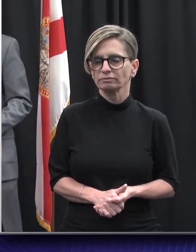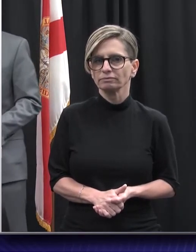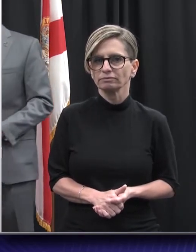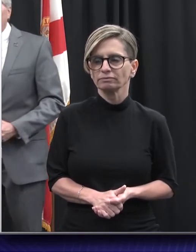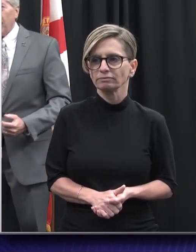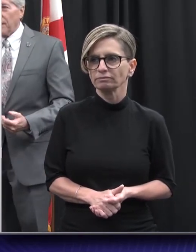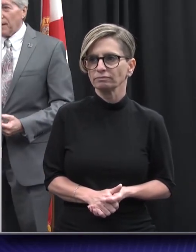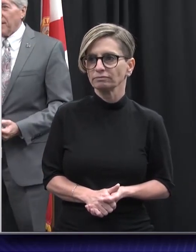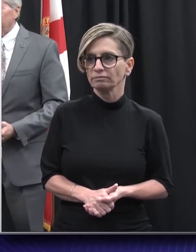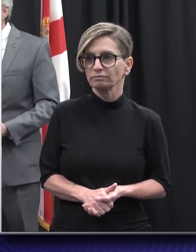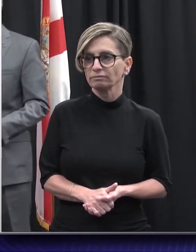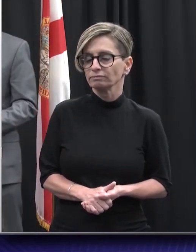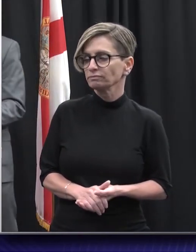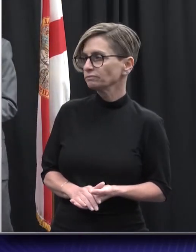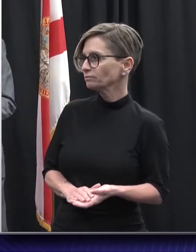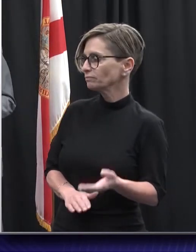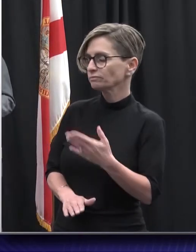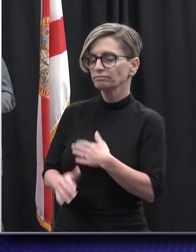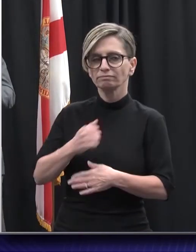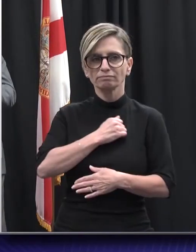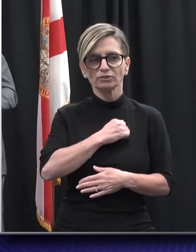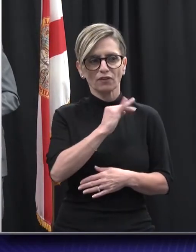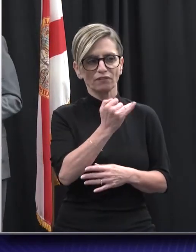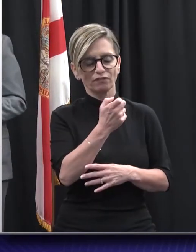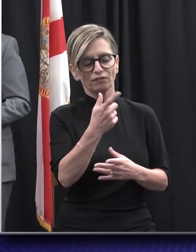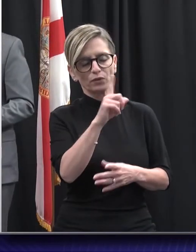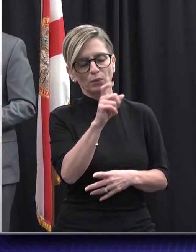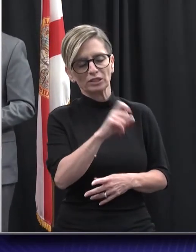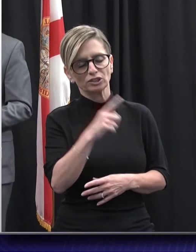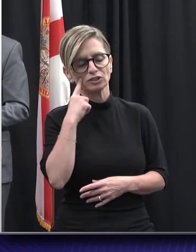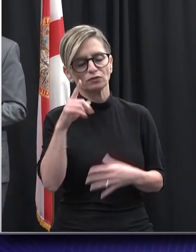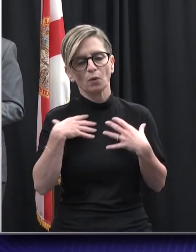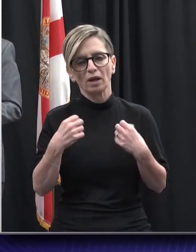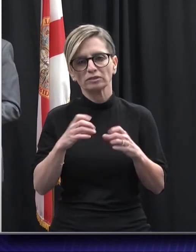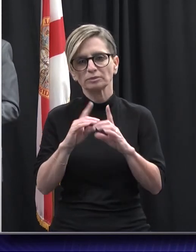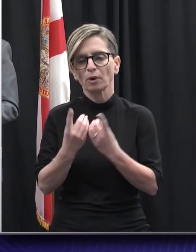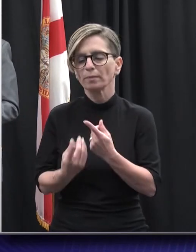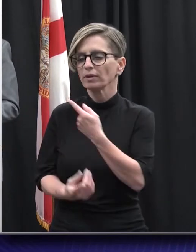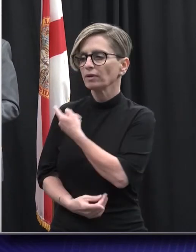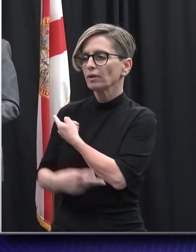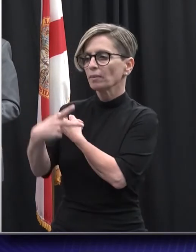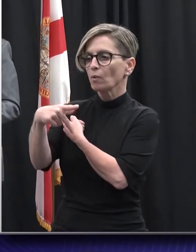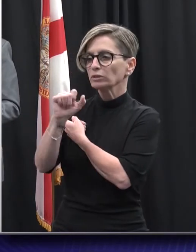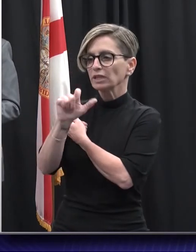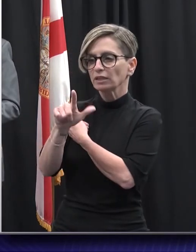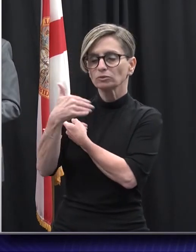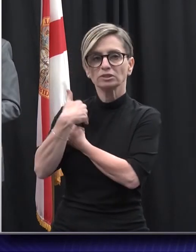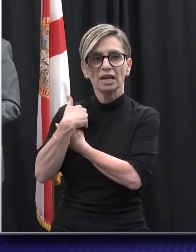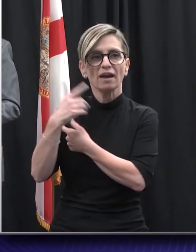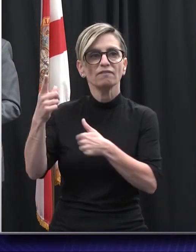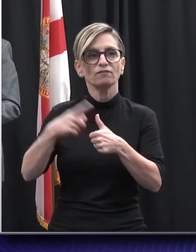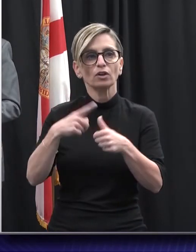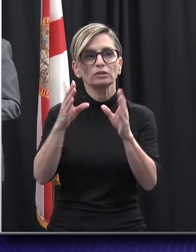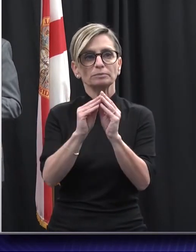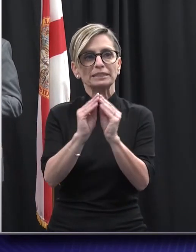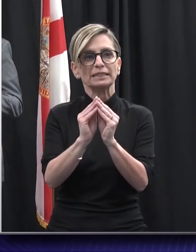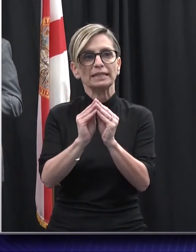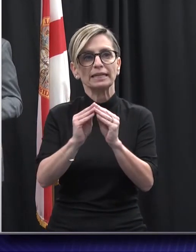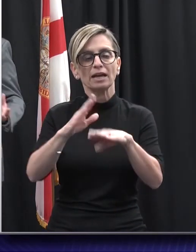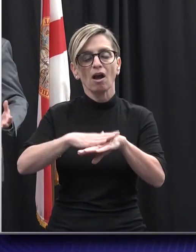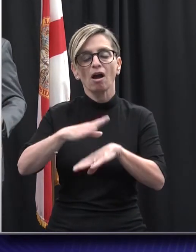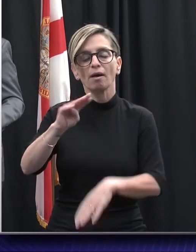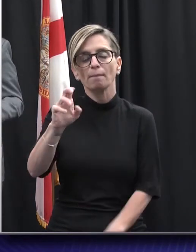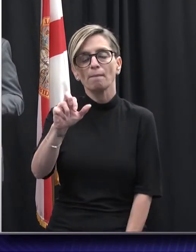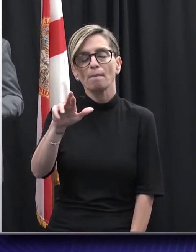I'm sorry. Yes, George. Port St. Lucie held its first meeting on the 23rd.